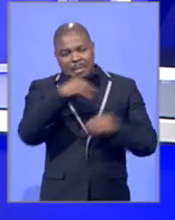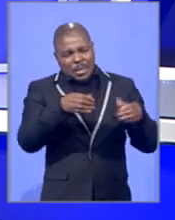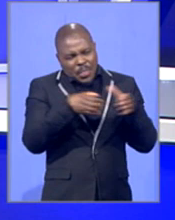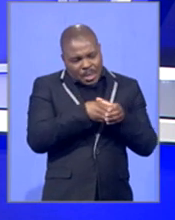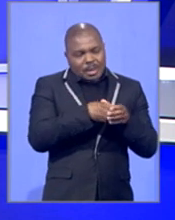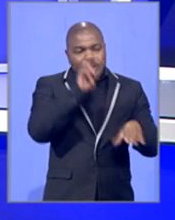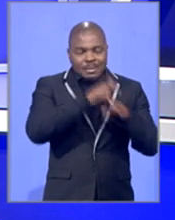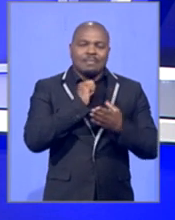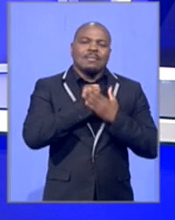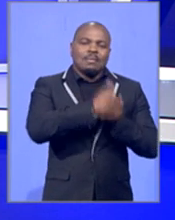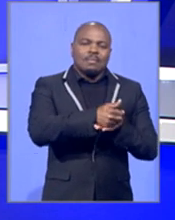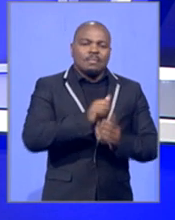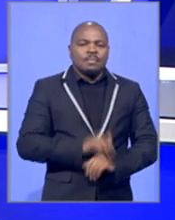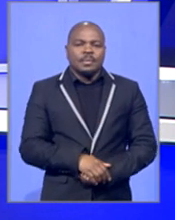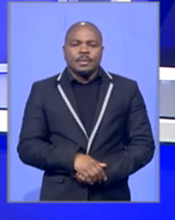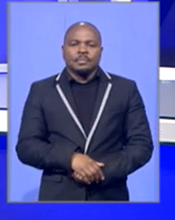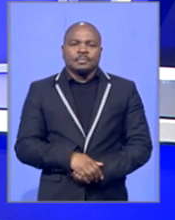tlhoka thuso